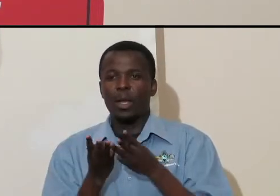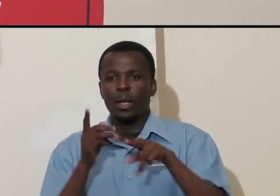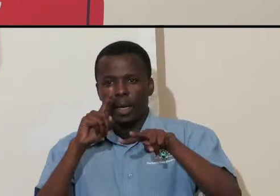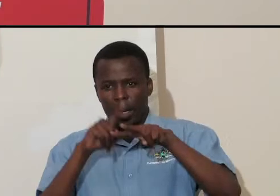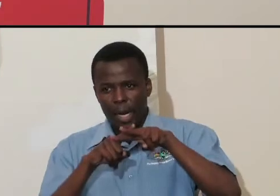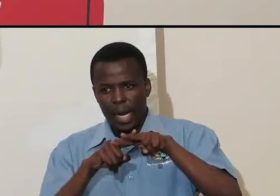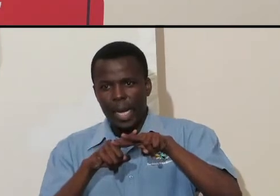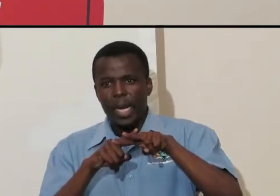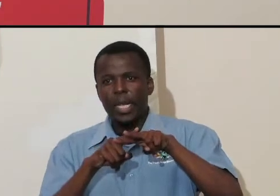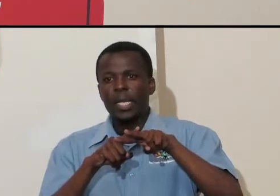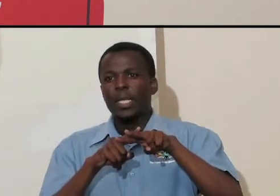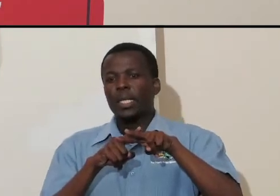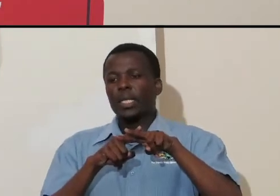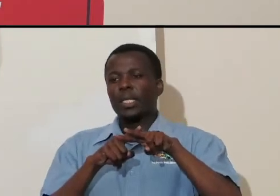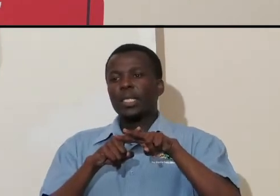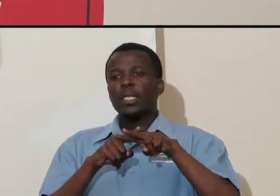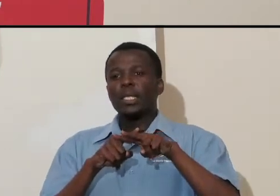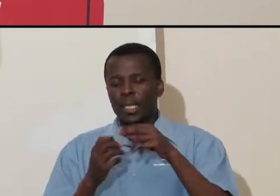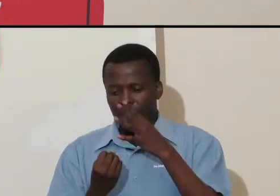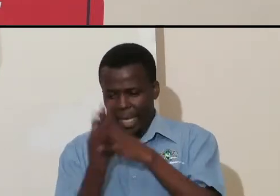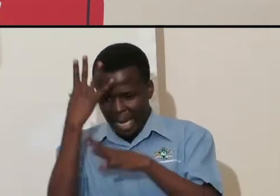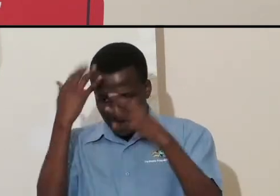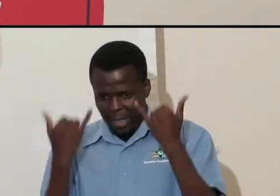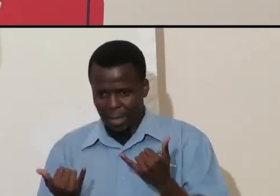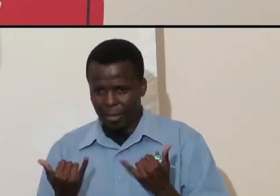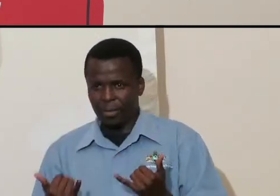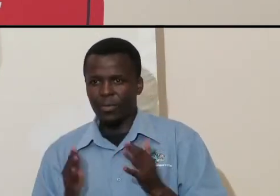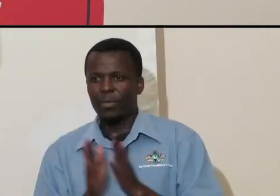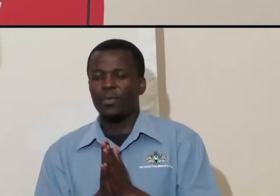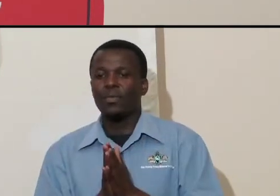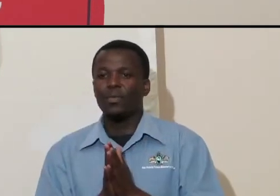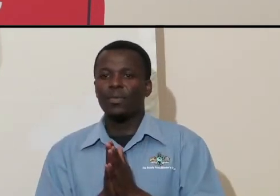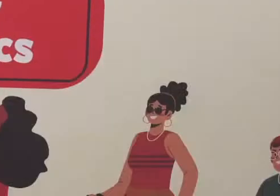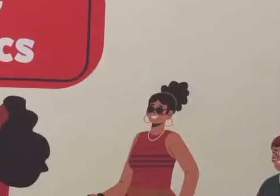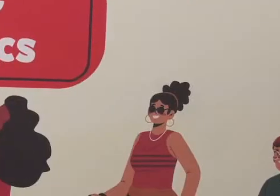commemoration officially launched. Thank you.